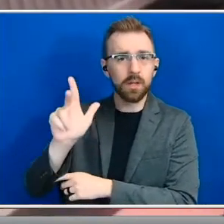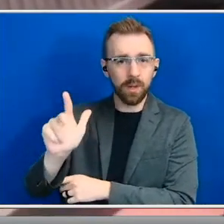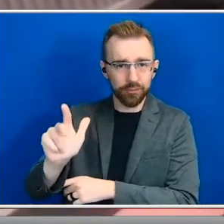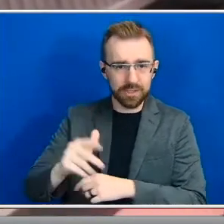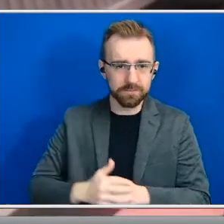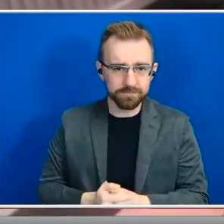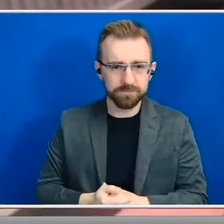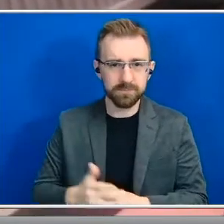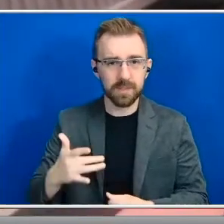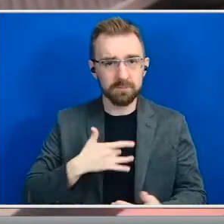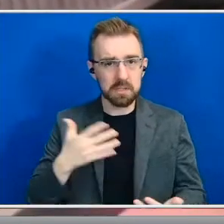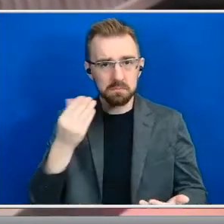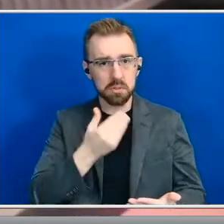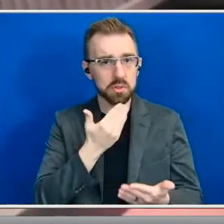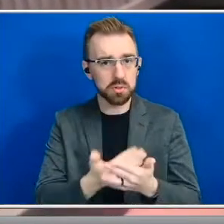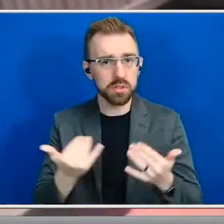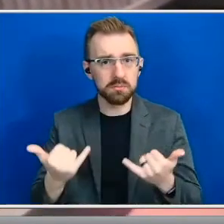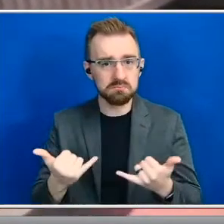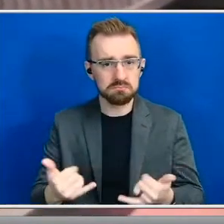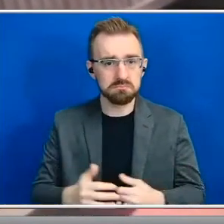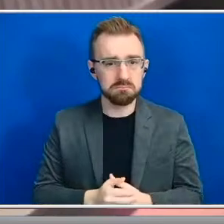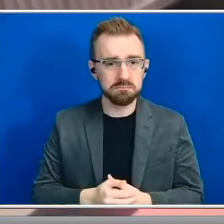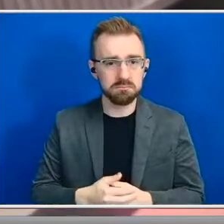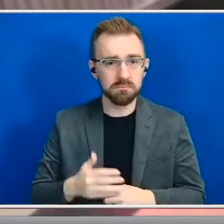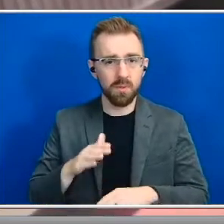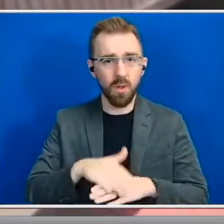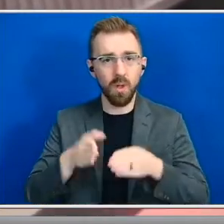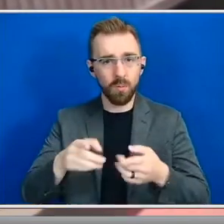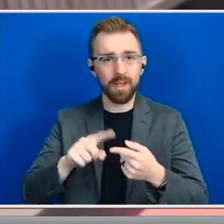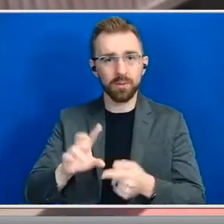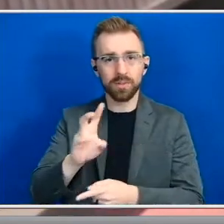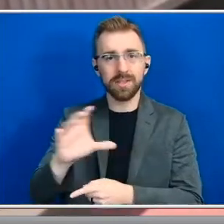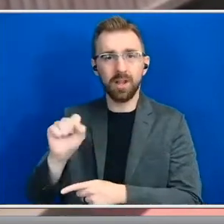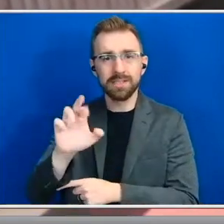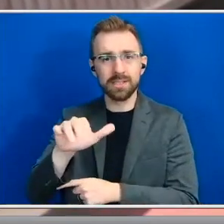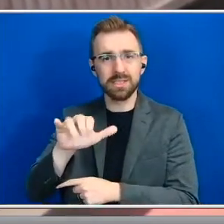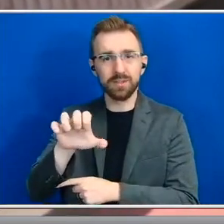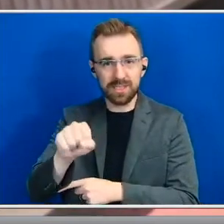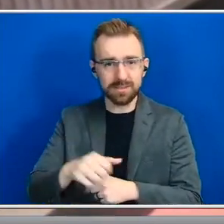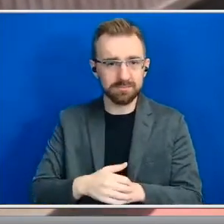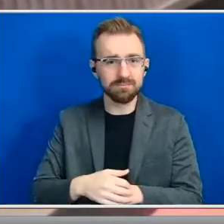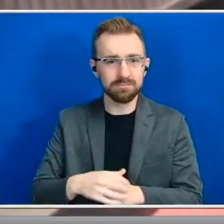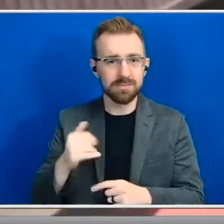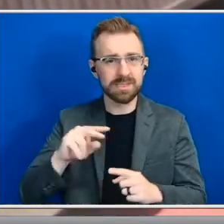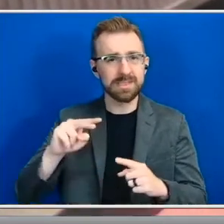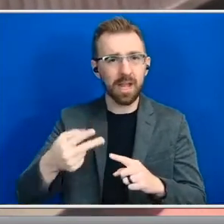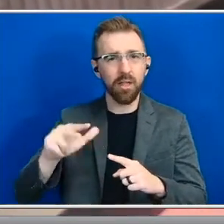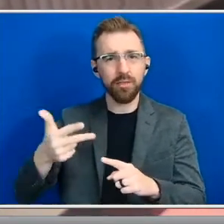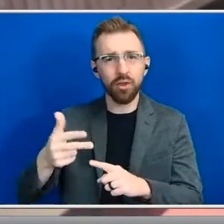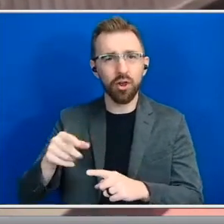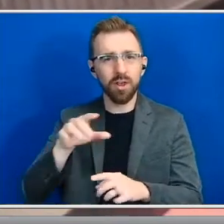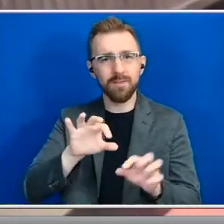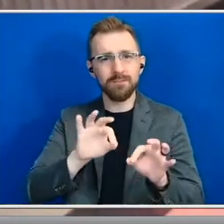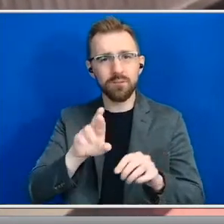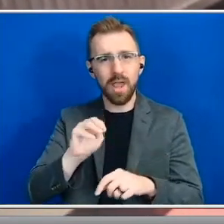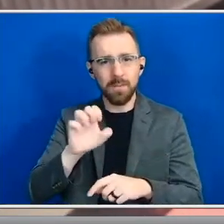I thought I might be on my way to a 700 series. In about the second or third frame, I threw the first ball, and it just felt